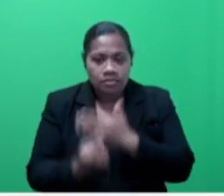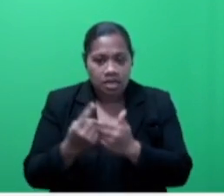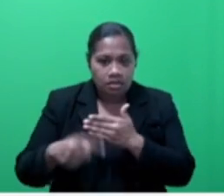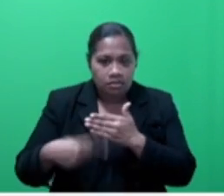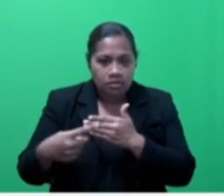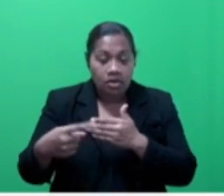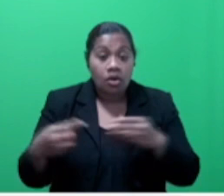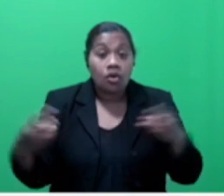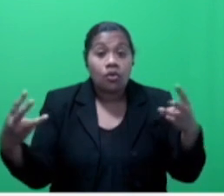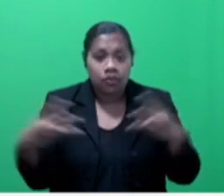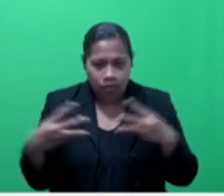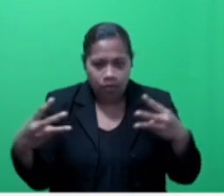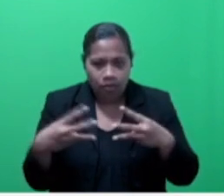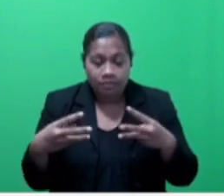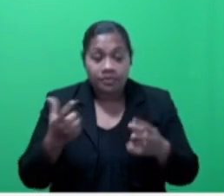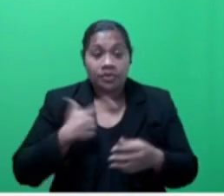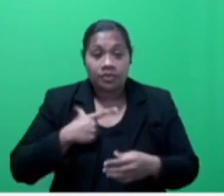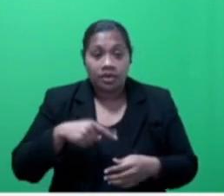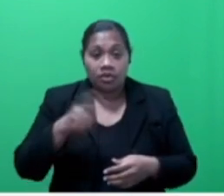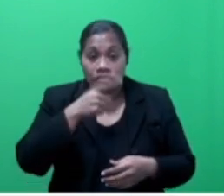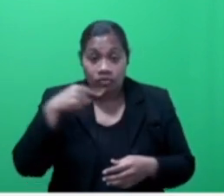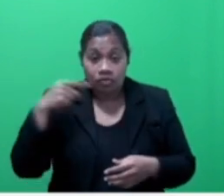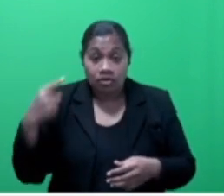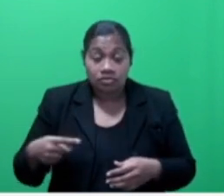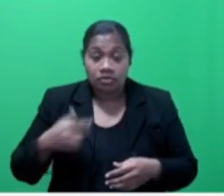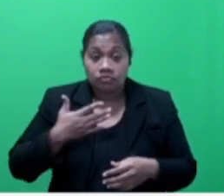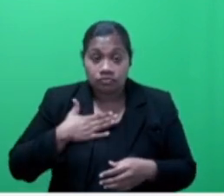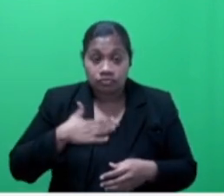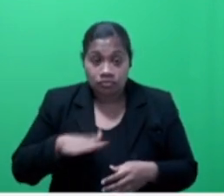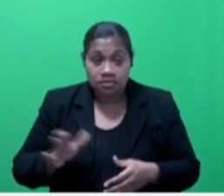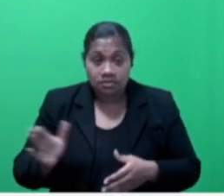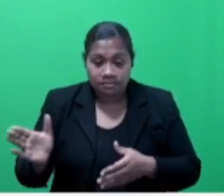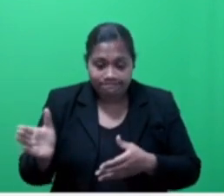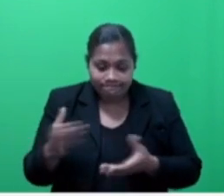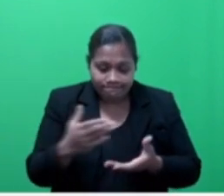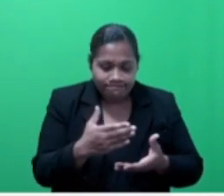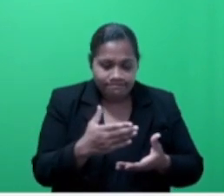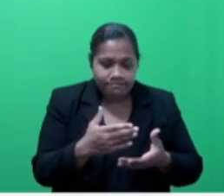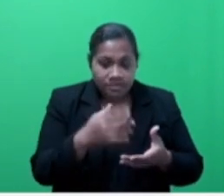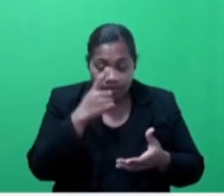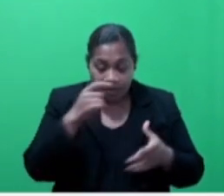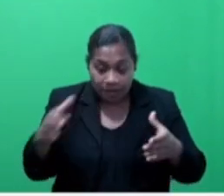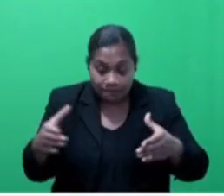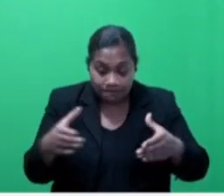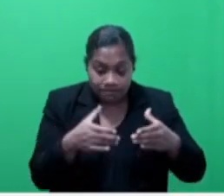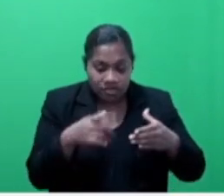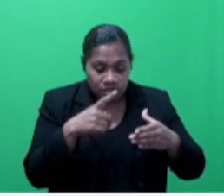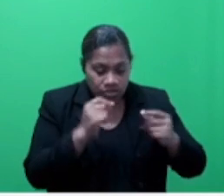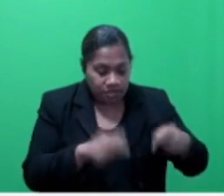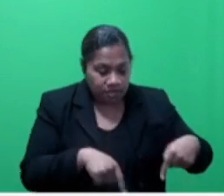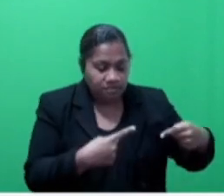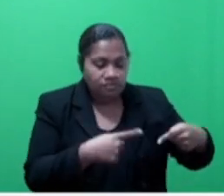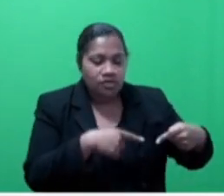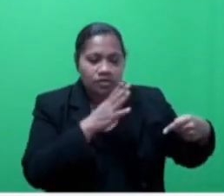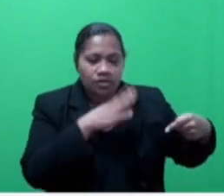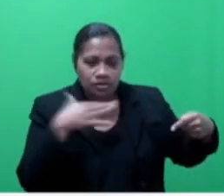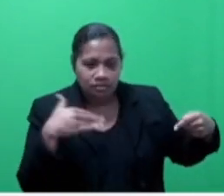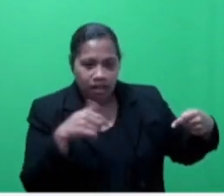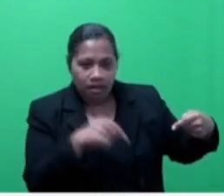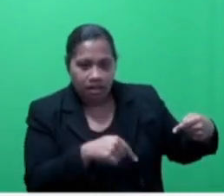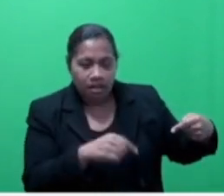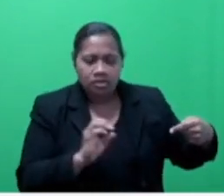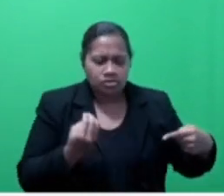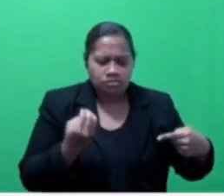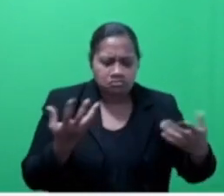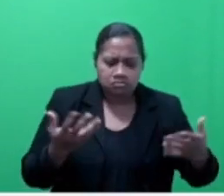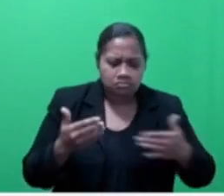Russia will want to collect all those people there and fight against Israel down there. So it's a long-term. Honorable